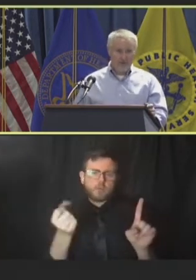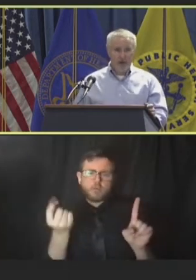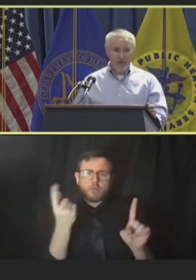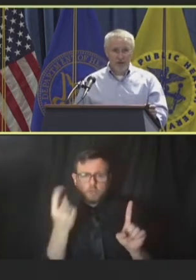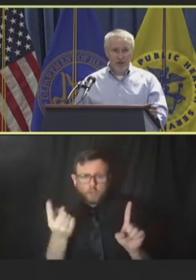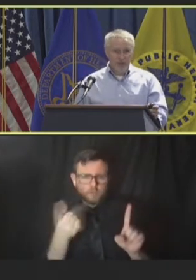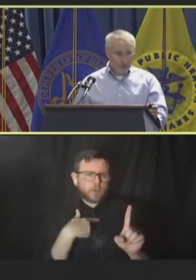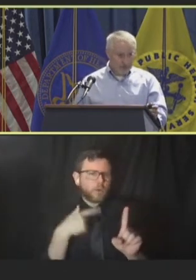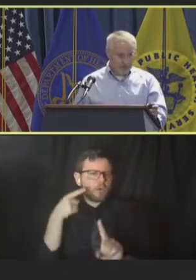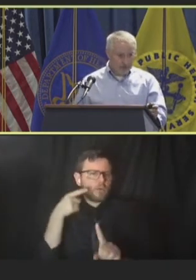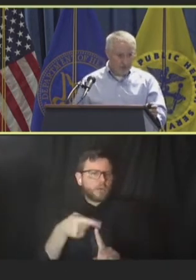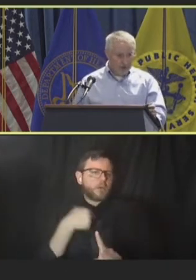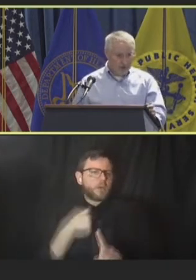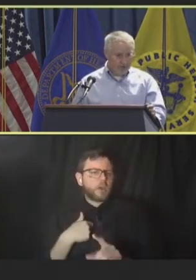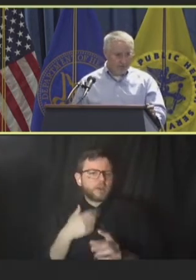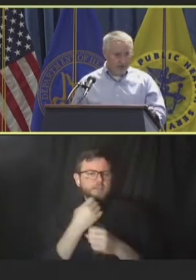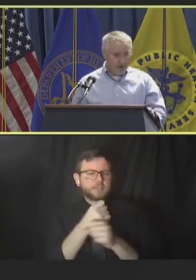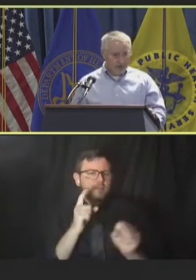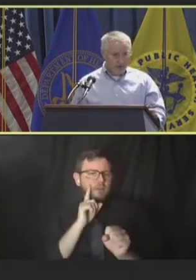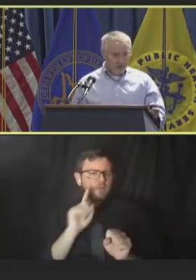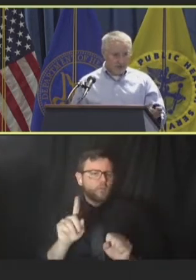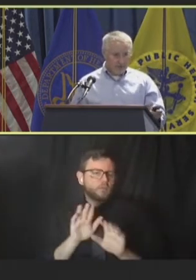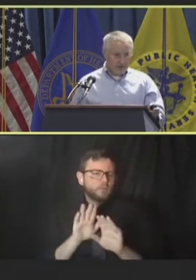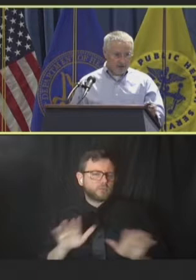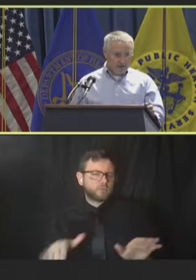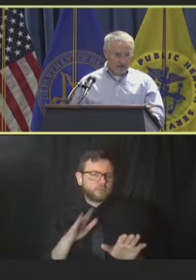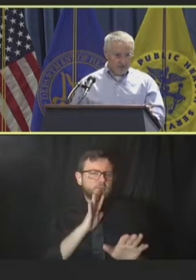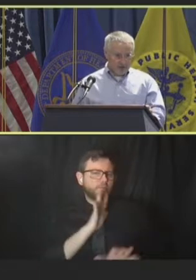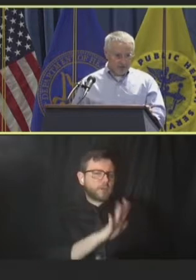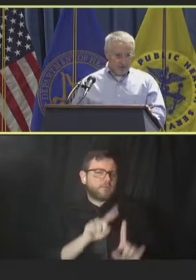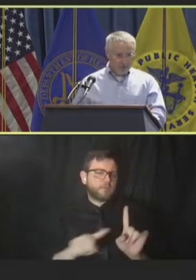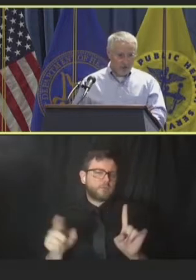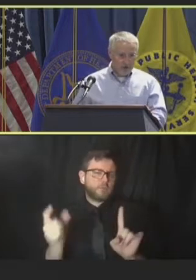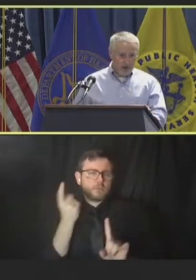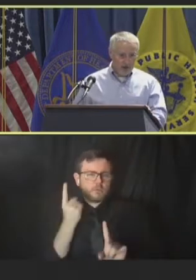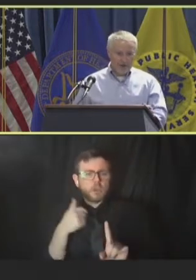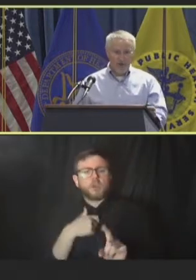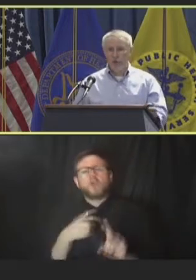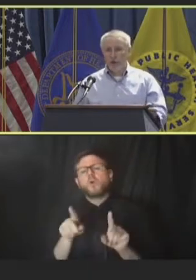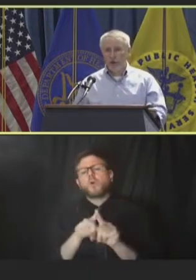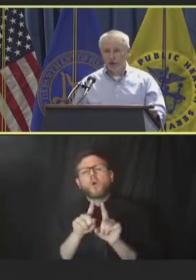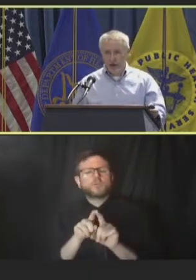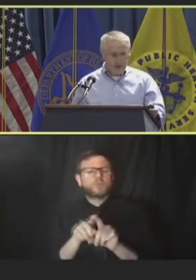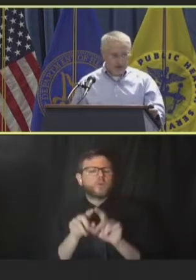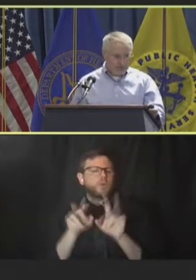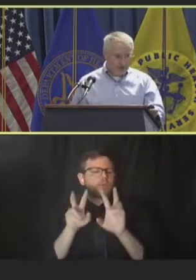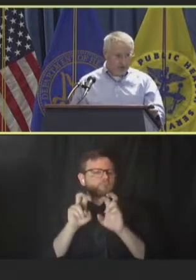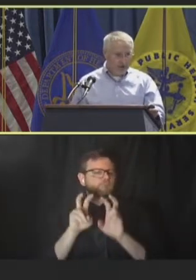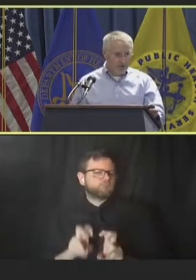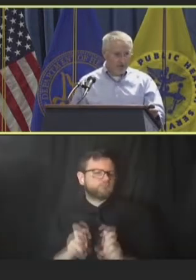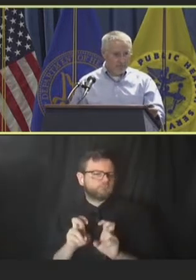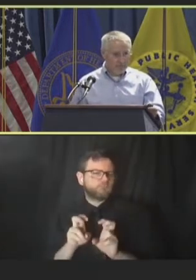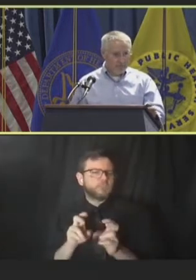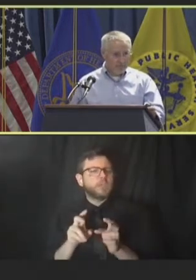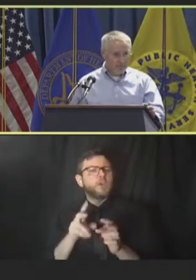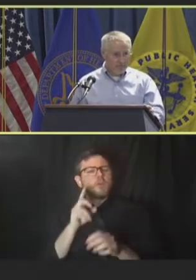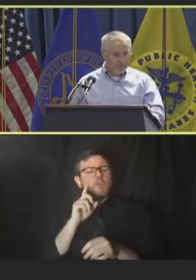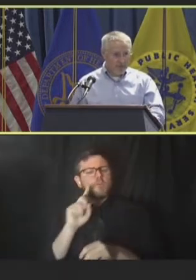COVID-19 vaccine in children 5 to 11, as well as VAST assessment of mortality following COVID-19 vaccination.